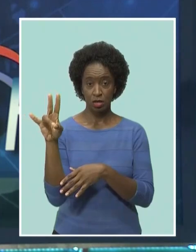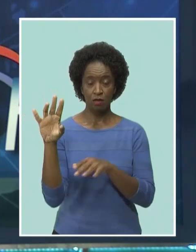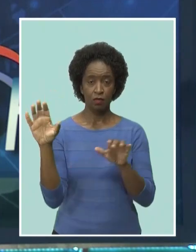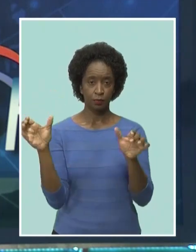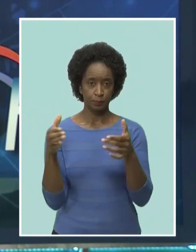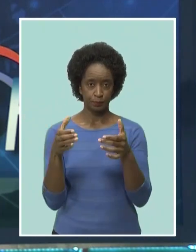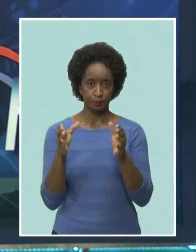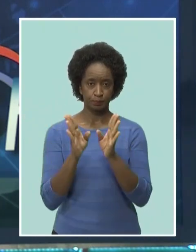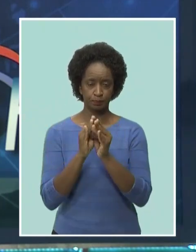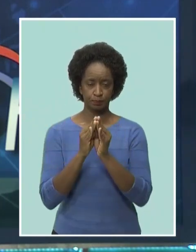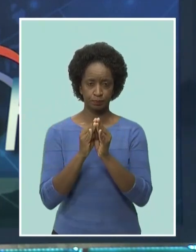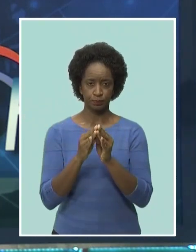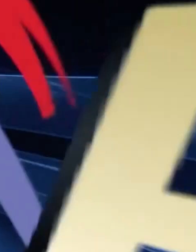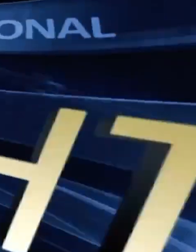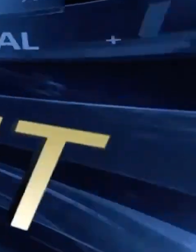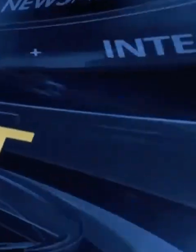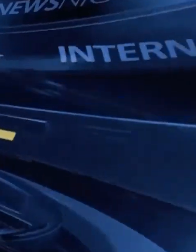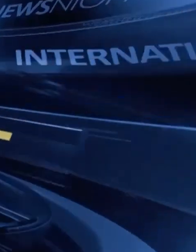or COP27.